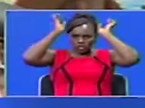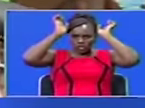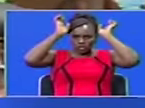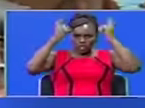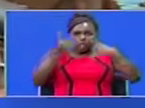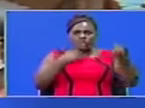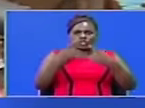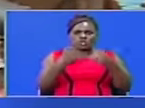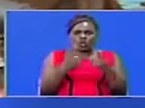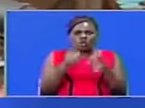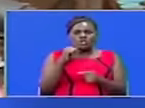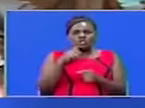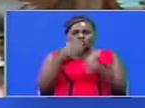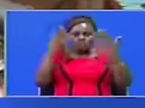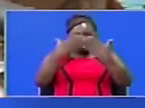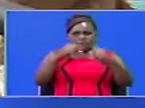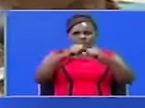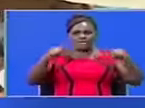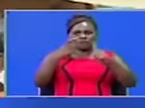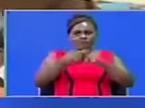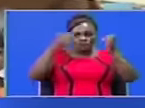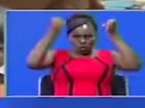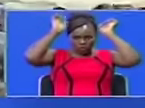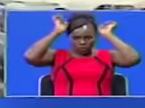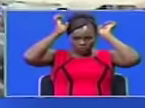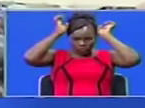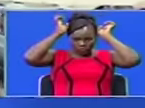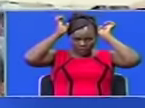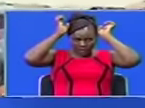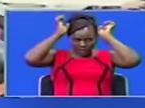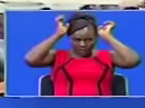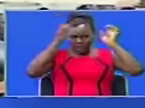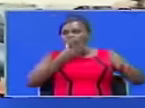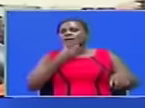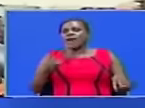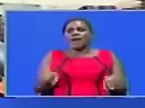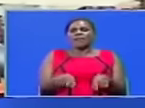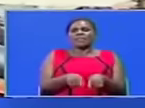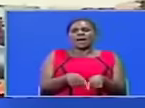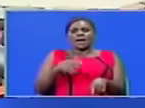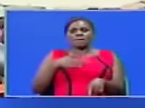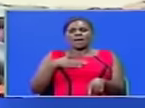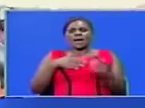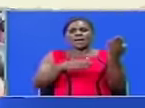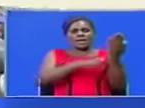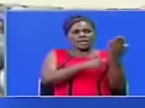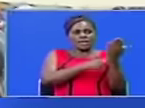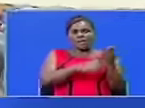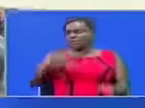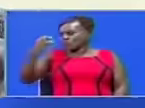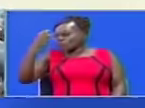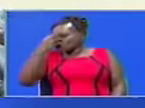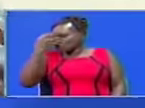na president mpya anaitwa Farmajo ambaye tunamuelewa. Ndugu yetu ambaye anaitwa William